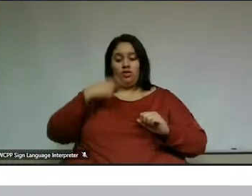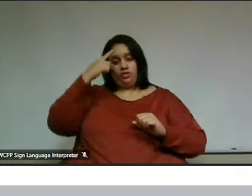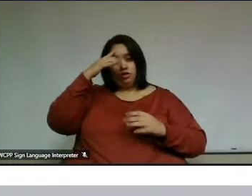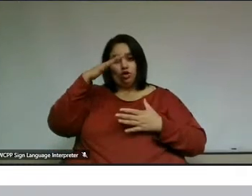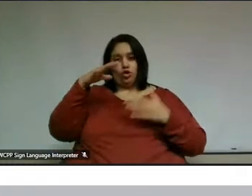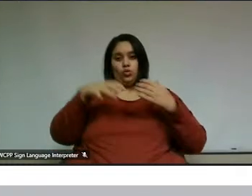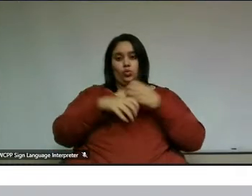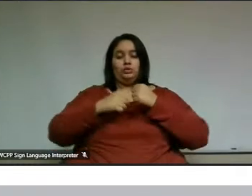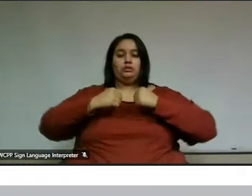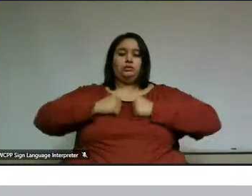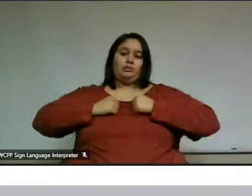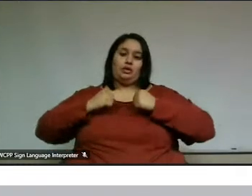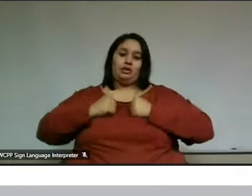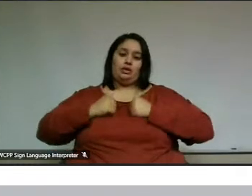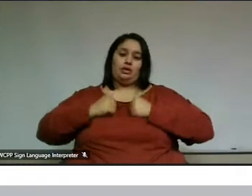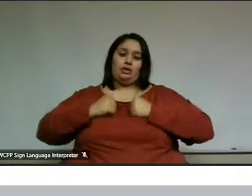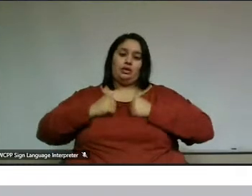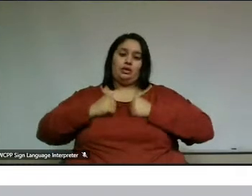concludes my